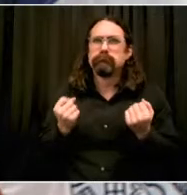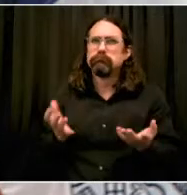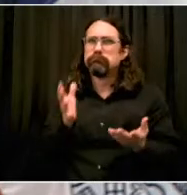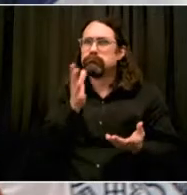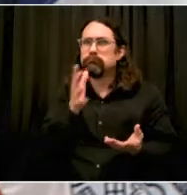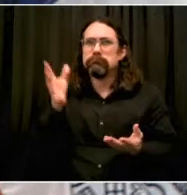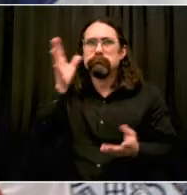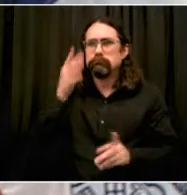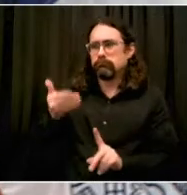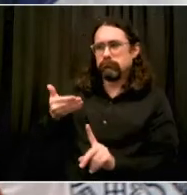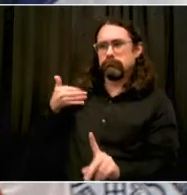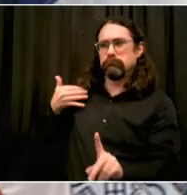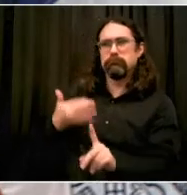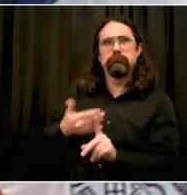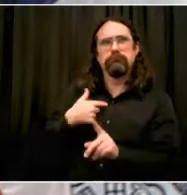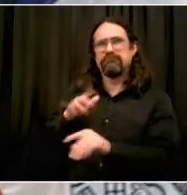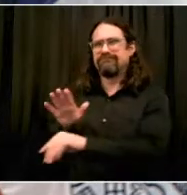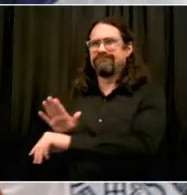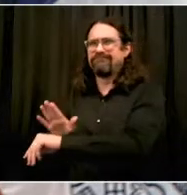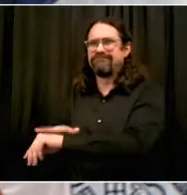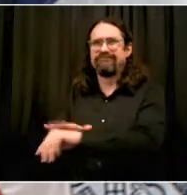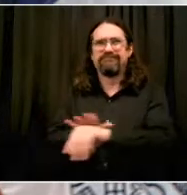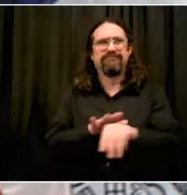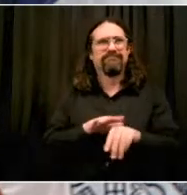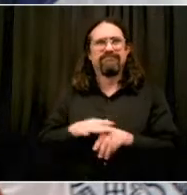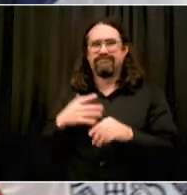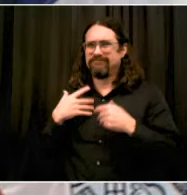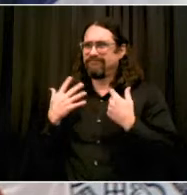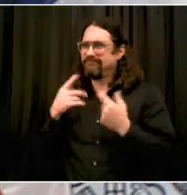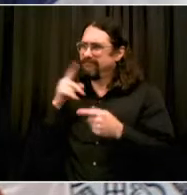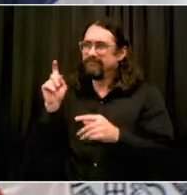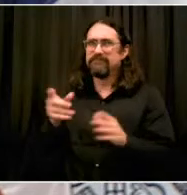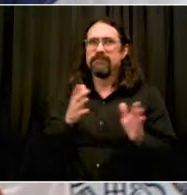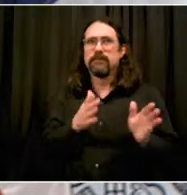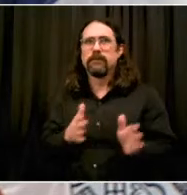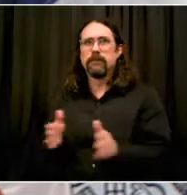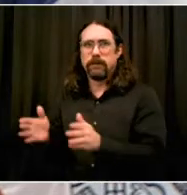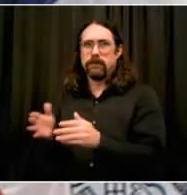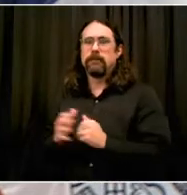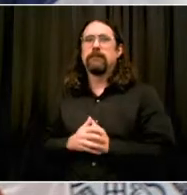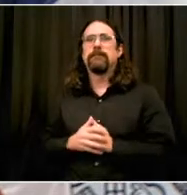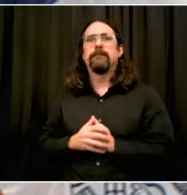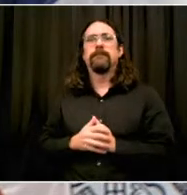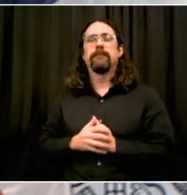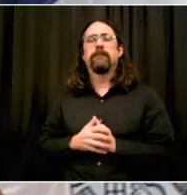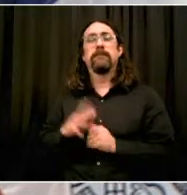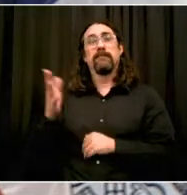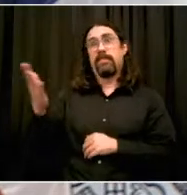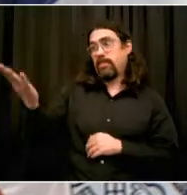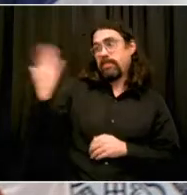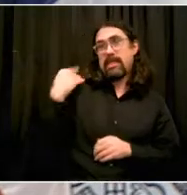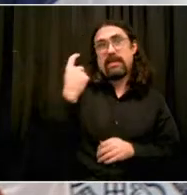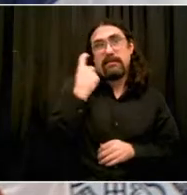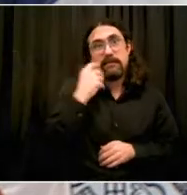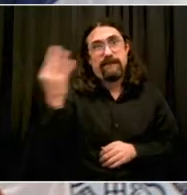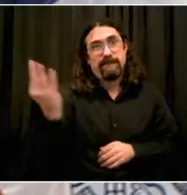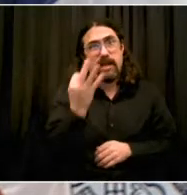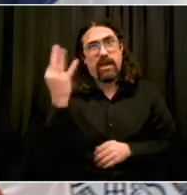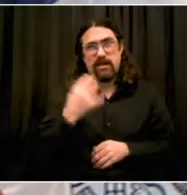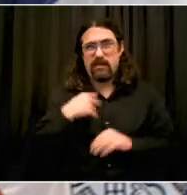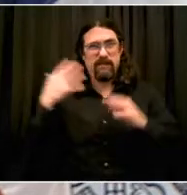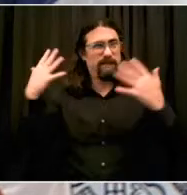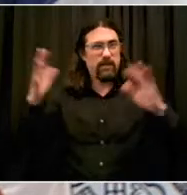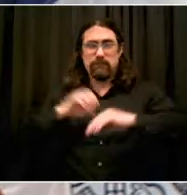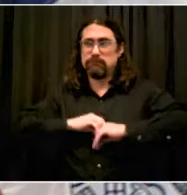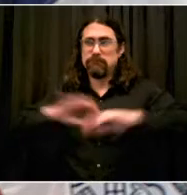alternative arrangements. I know that's not easy. It's very tough for parents, and for some parents, single parents in particular, really, really tough. I don't say it with